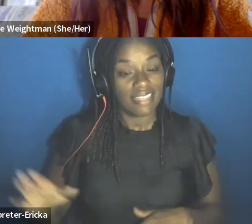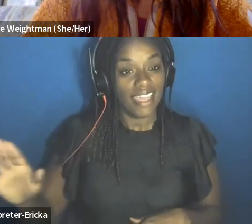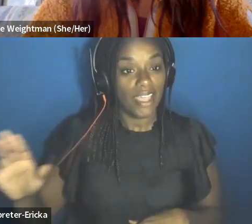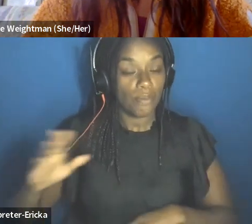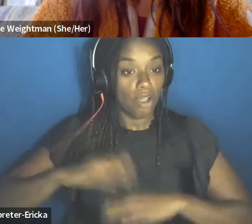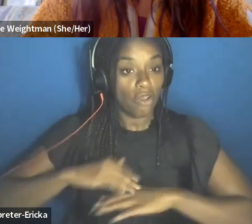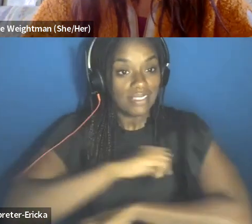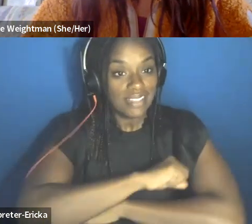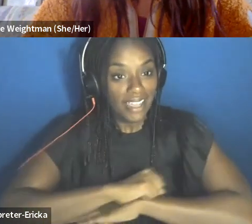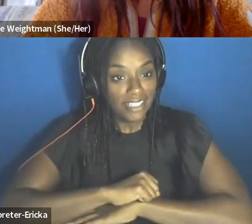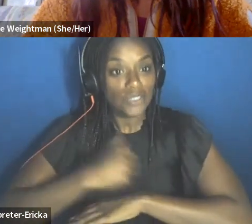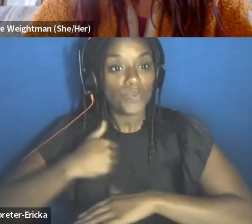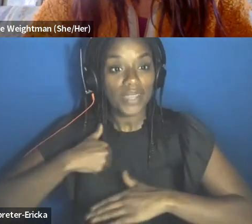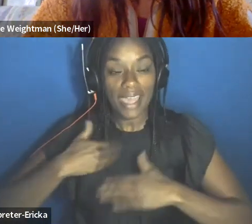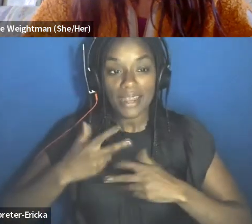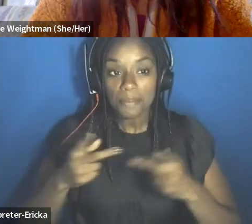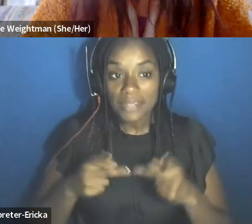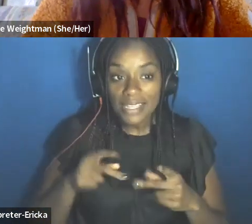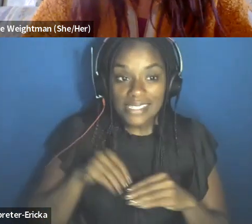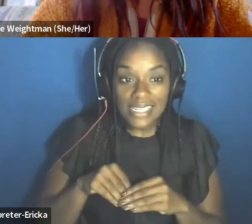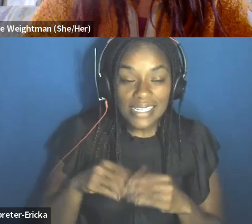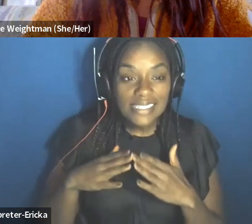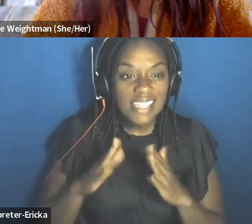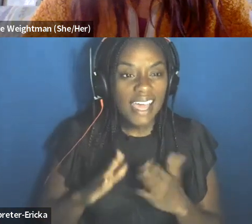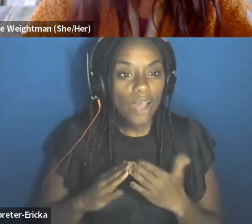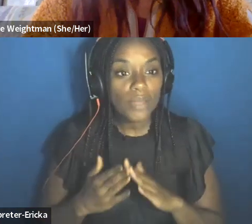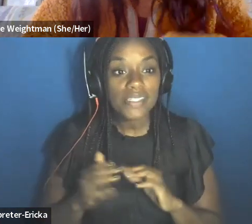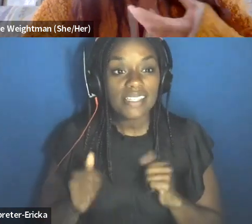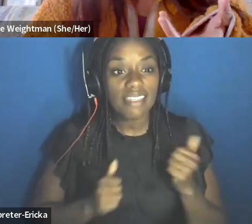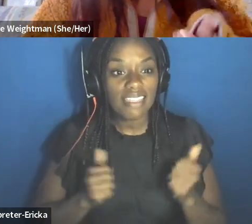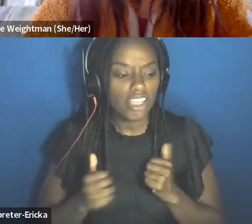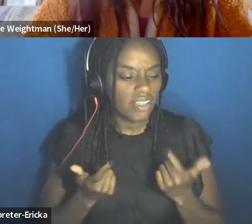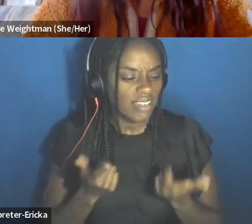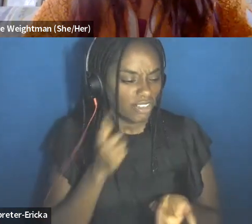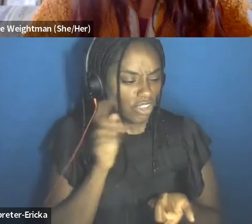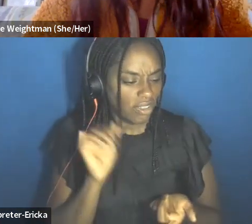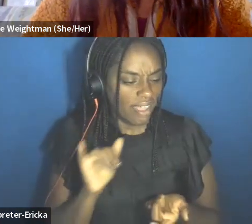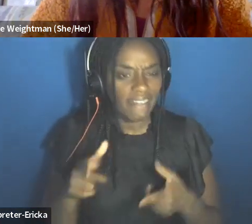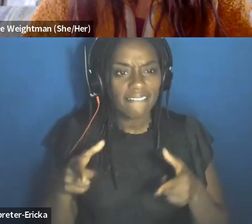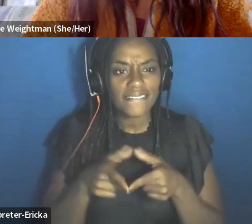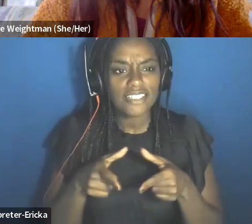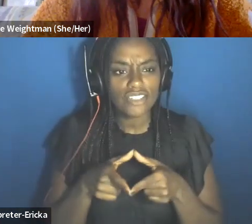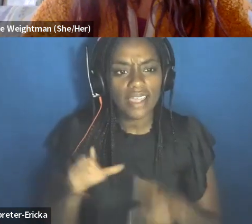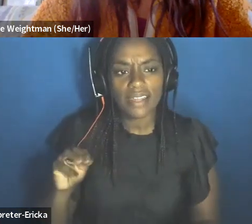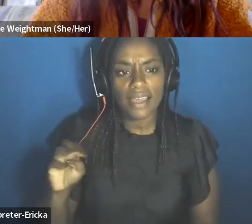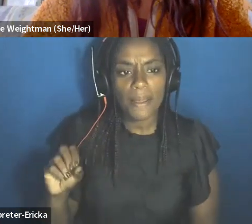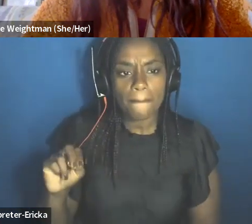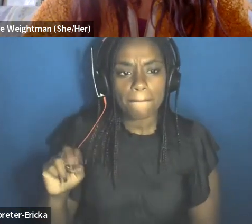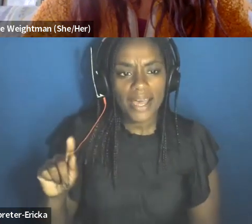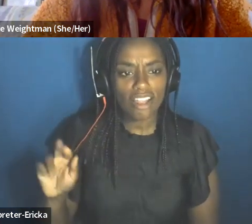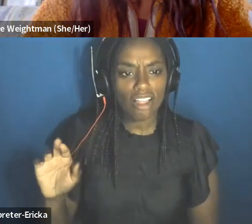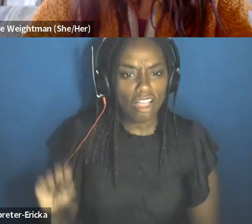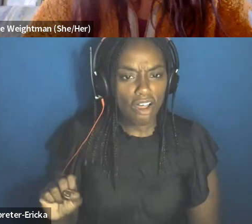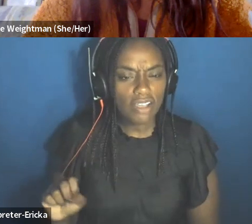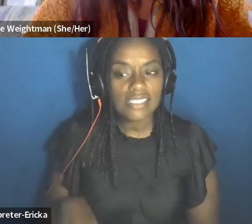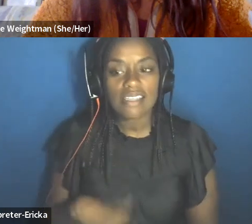town. It was a theater production, kind of like, Vagina Monologue, something similar to that. And